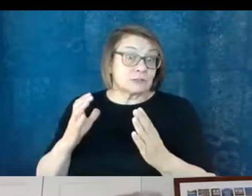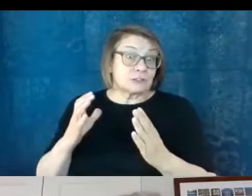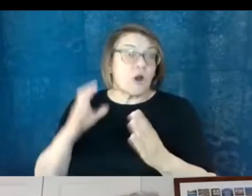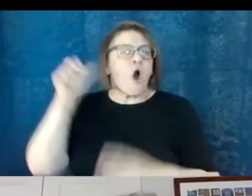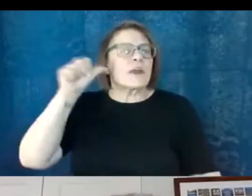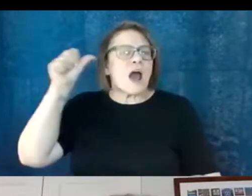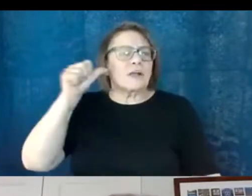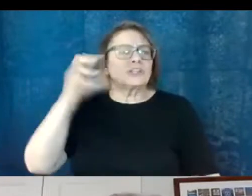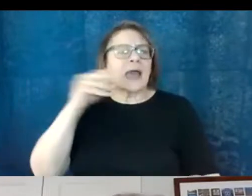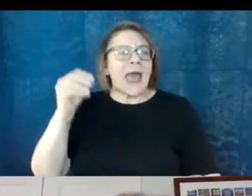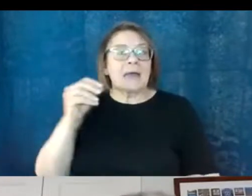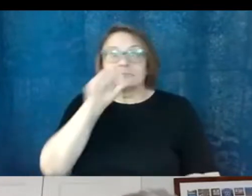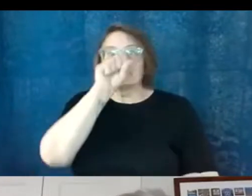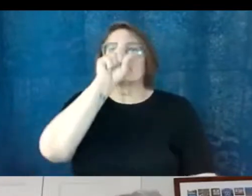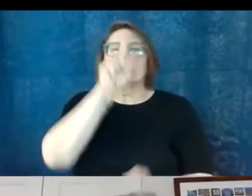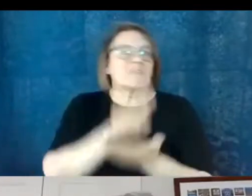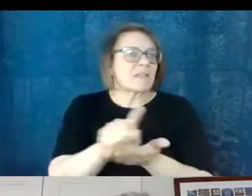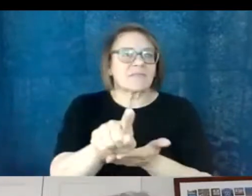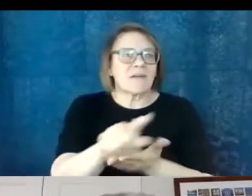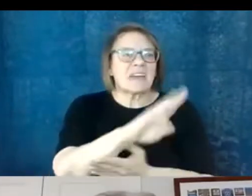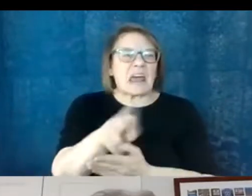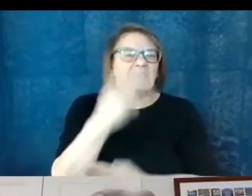love, and I've never looked back.